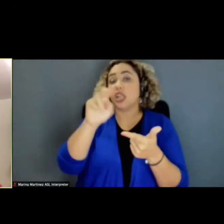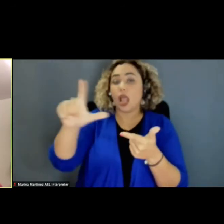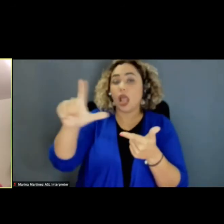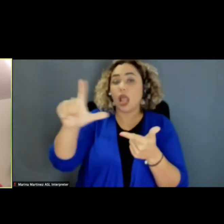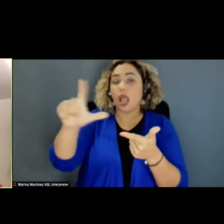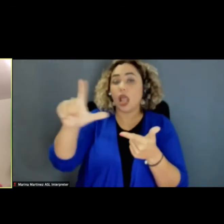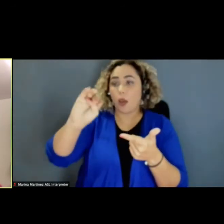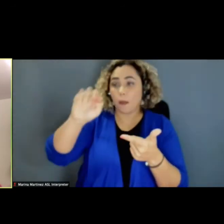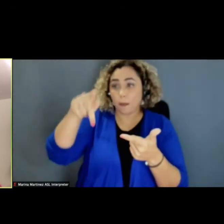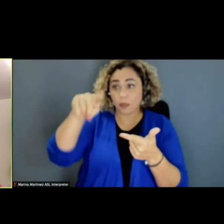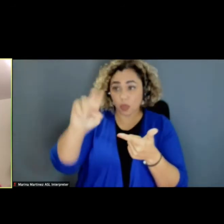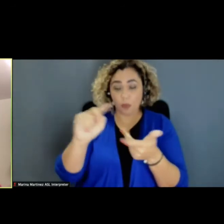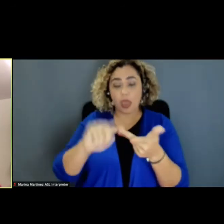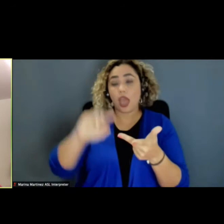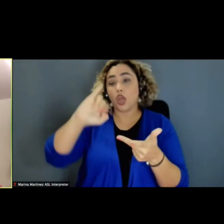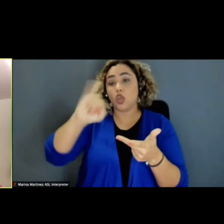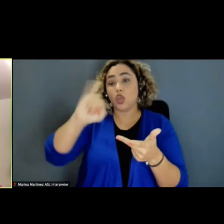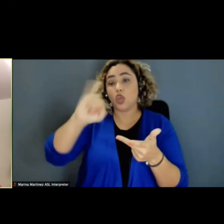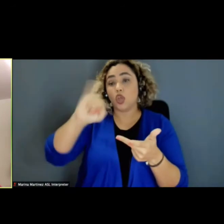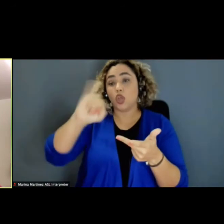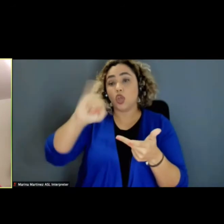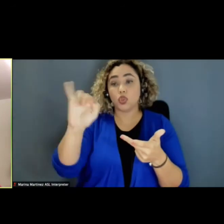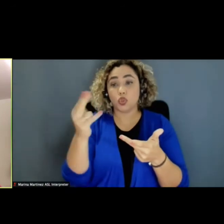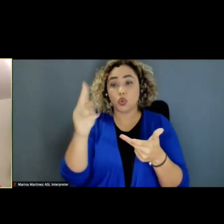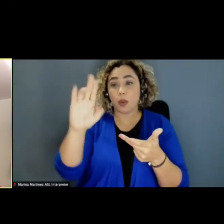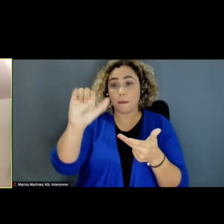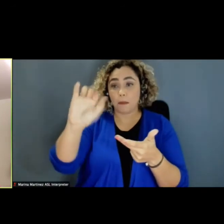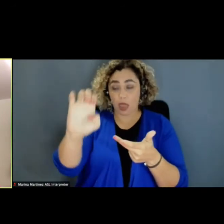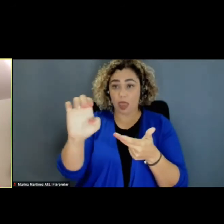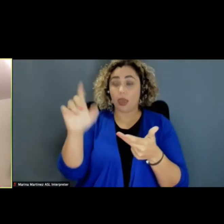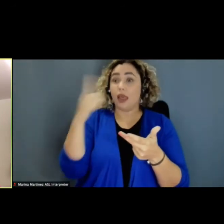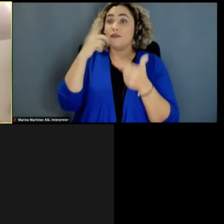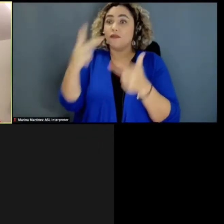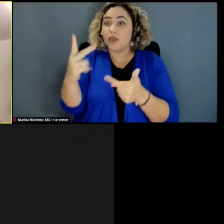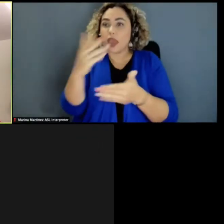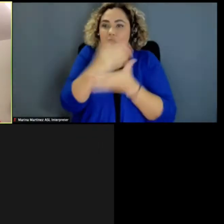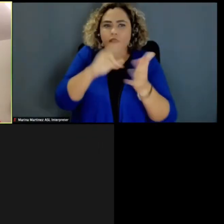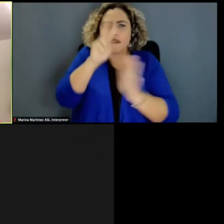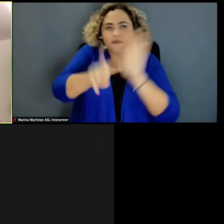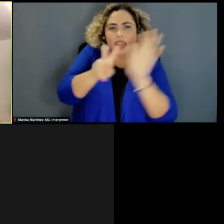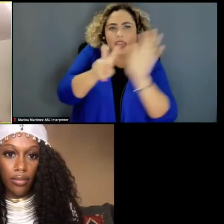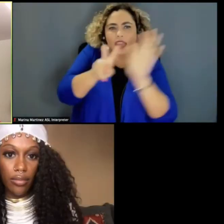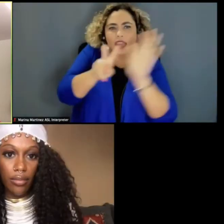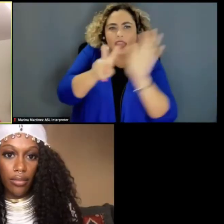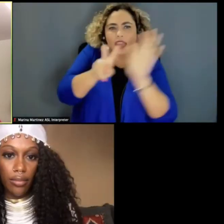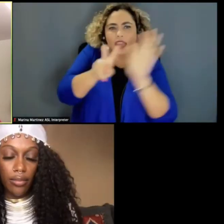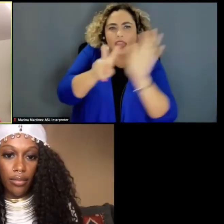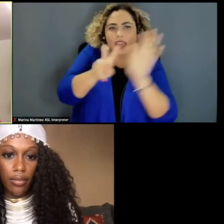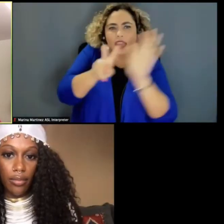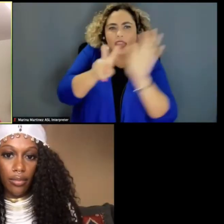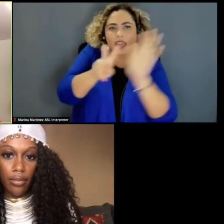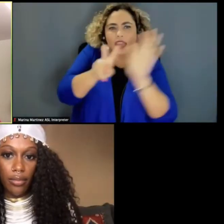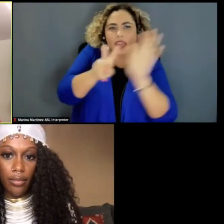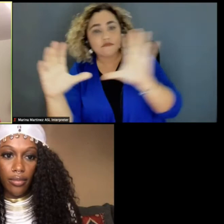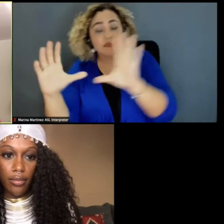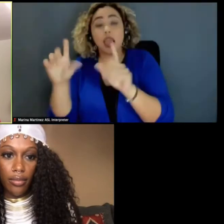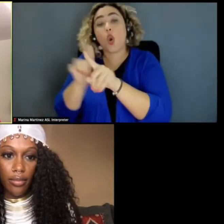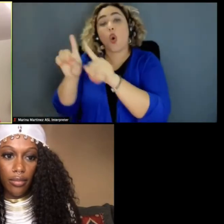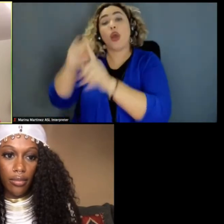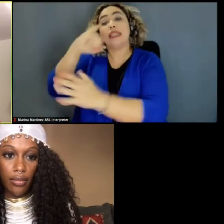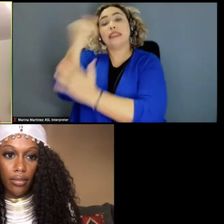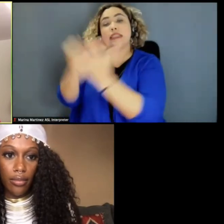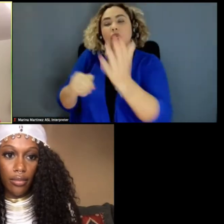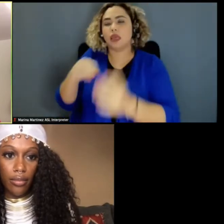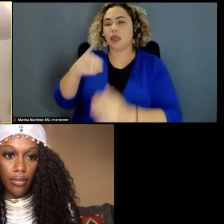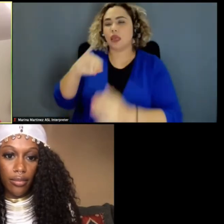watch a video featuring Xênia, and then we will see some of Chanel's work as she tells us about it. Juju will ask the artists